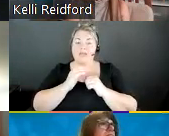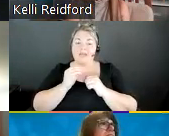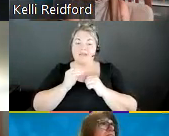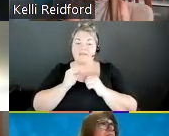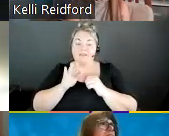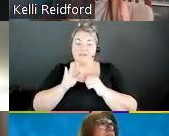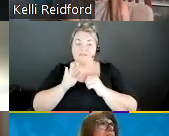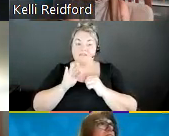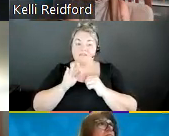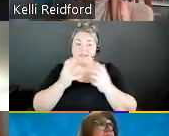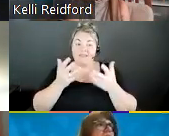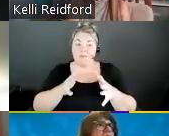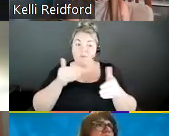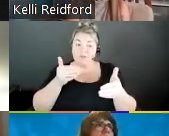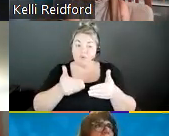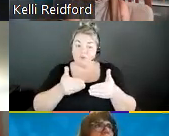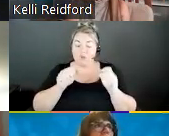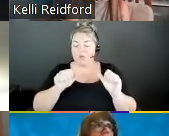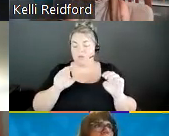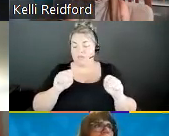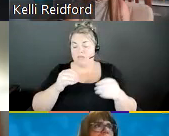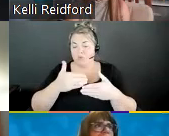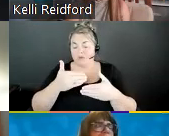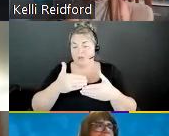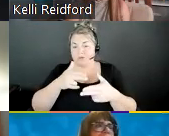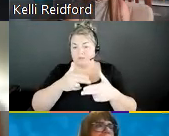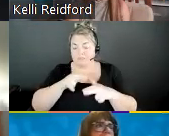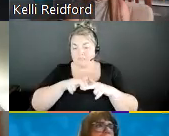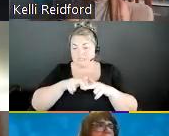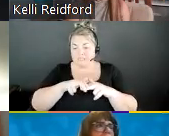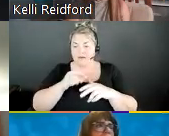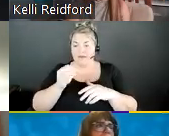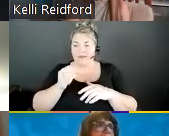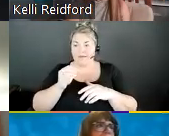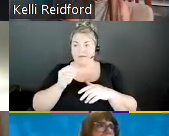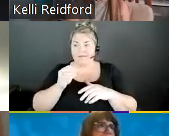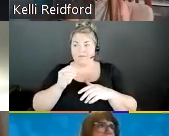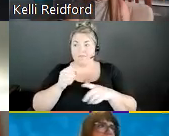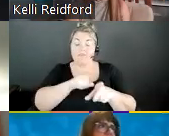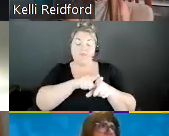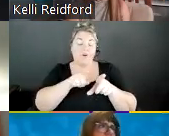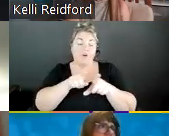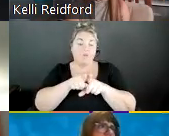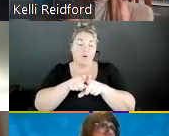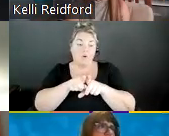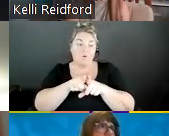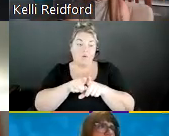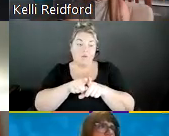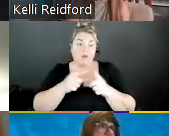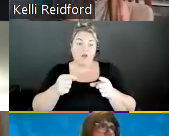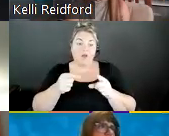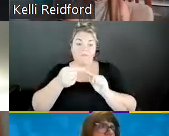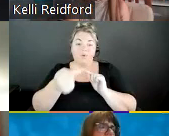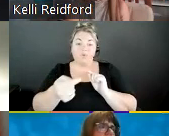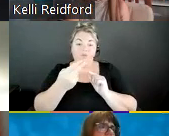they didn't want to be too close, they could be in a window seat. And it's also across the